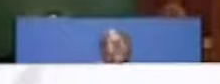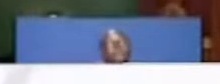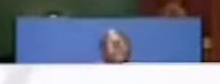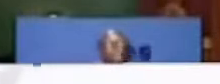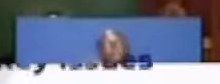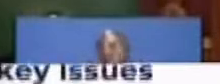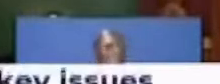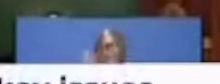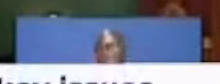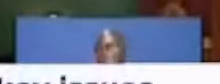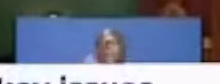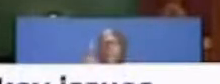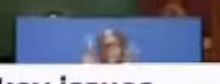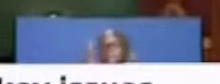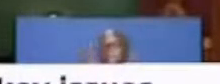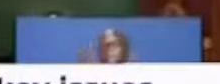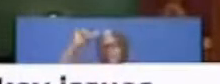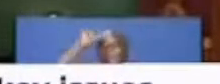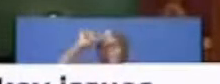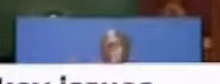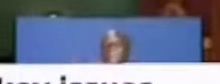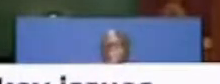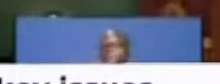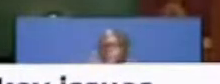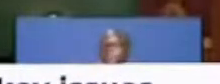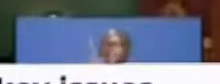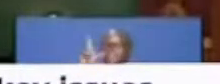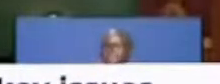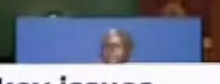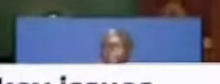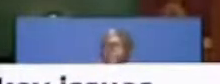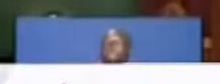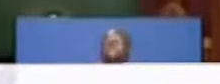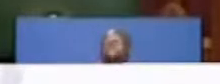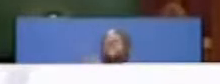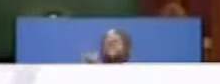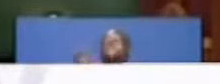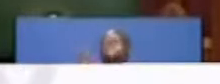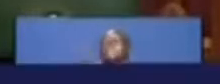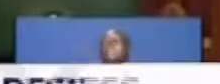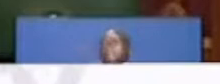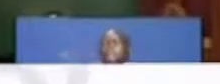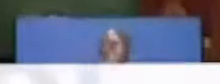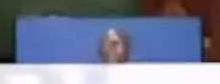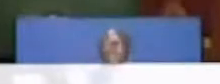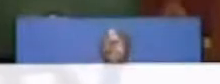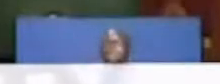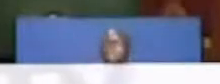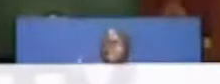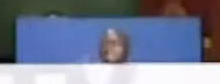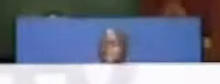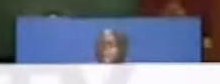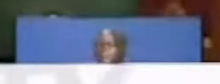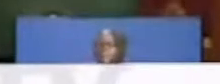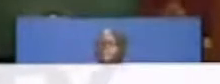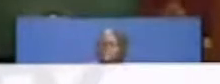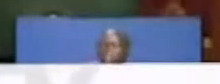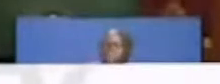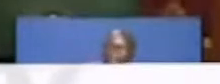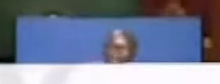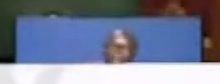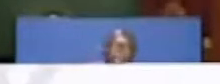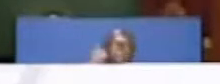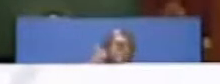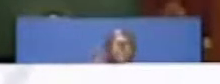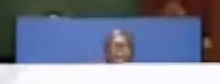of my administration to guarantee affordability of healthcare. Through this cover, dialysis patients and cancer patients are